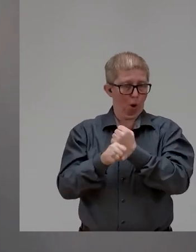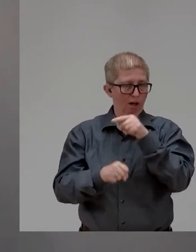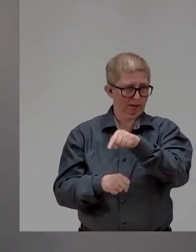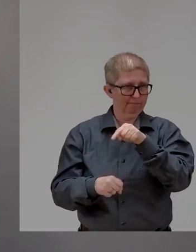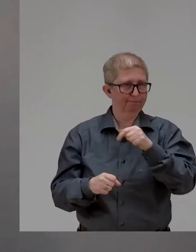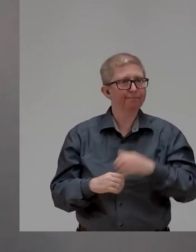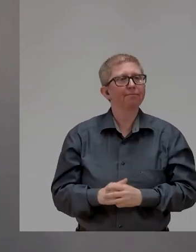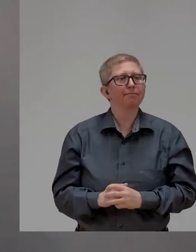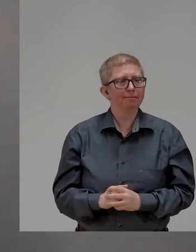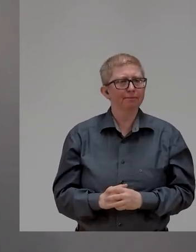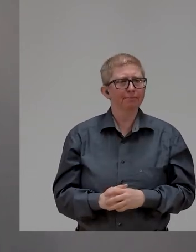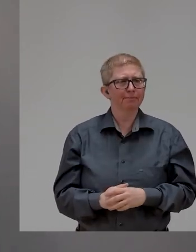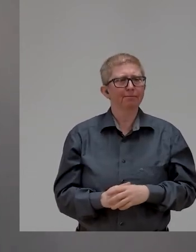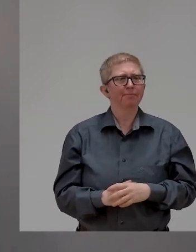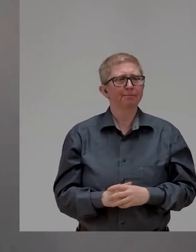a self-proclaimed